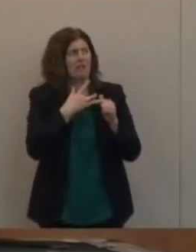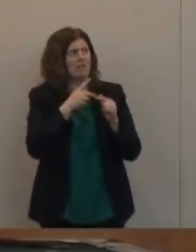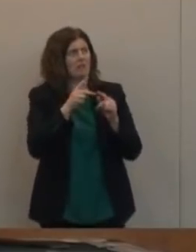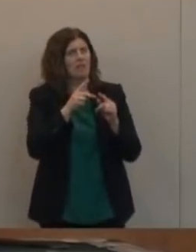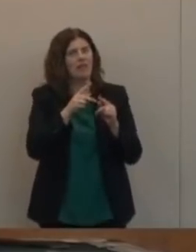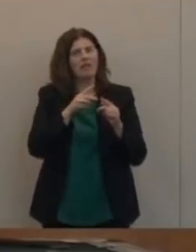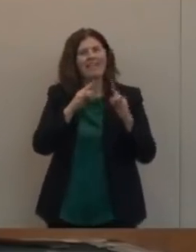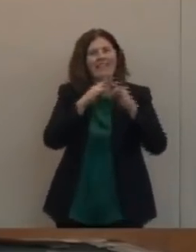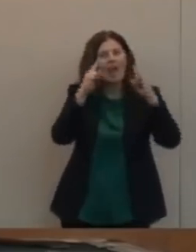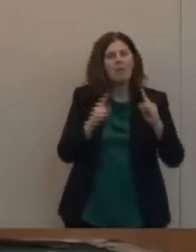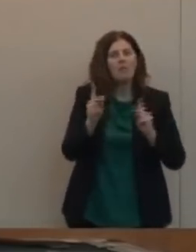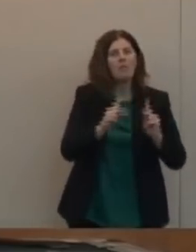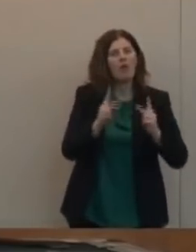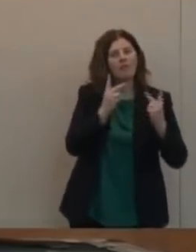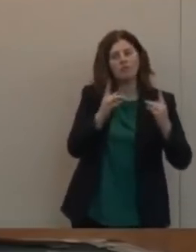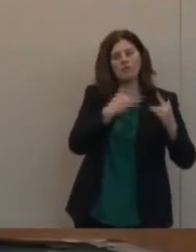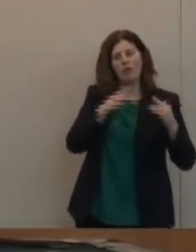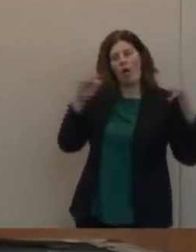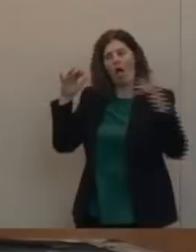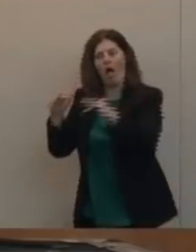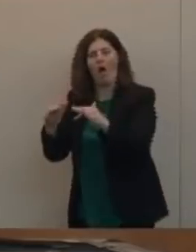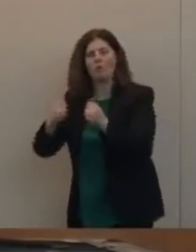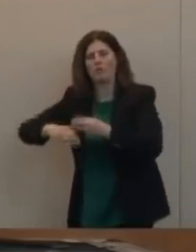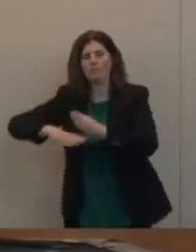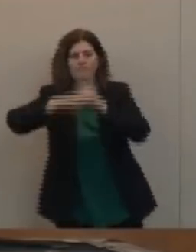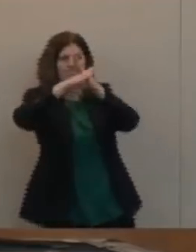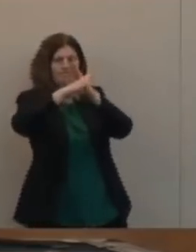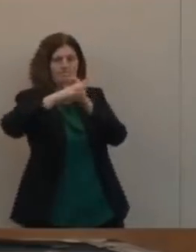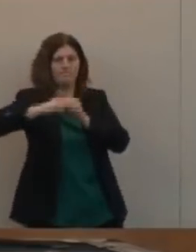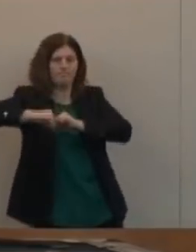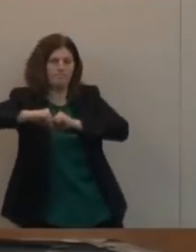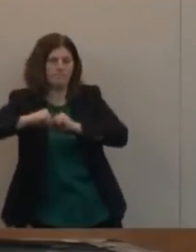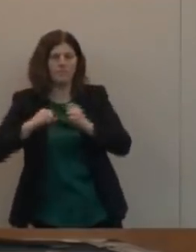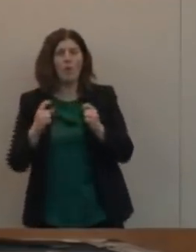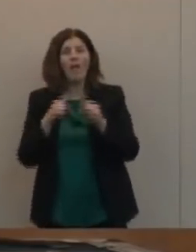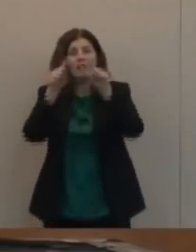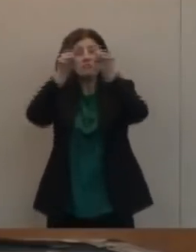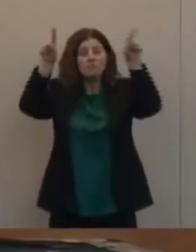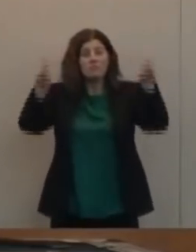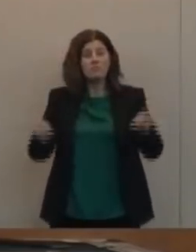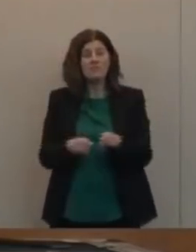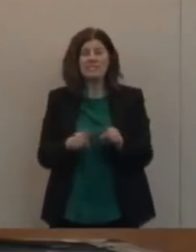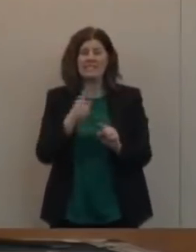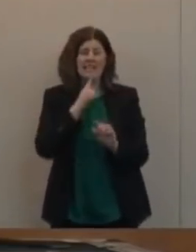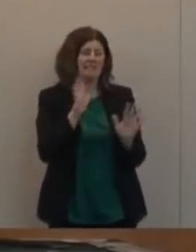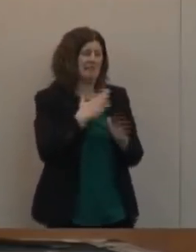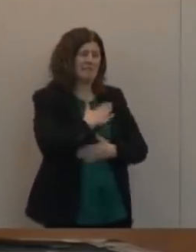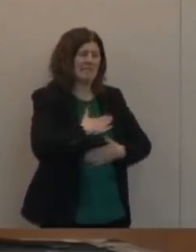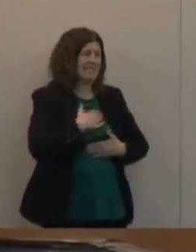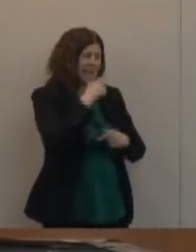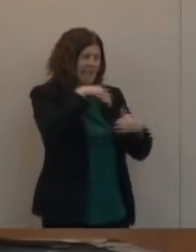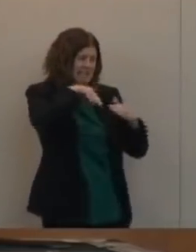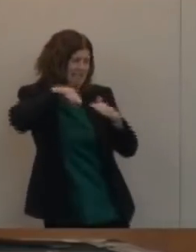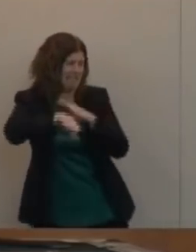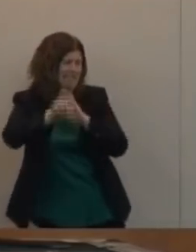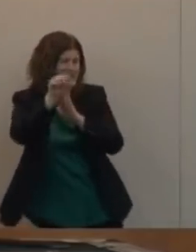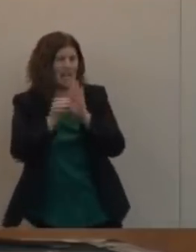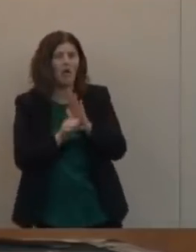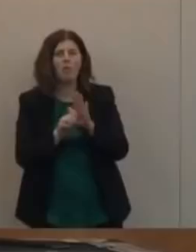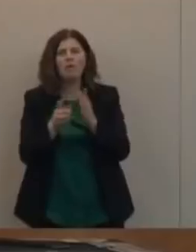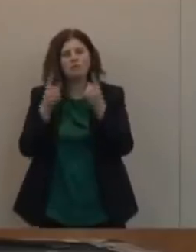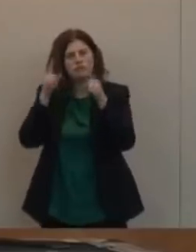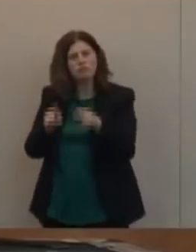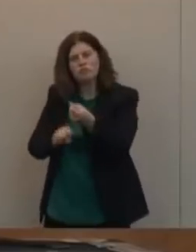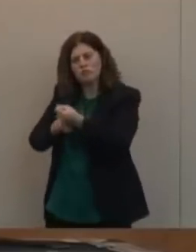to campers and visitors. So we're already doing that with road signs discouraging, and we've agreed to support